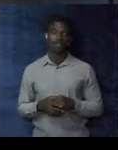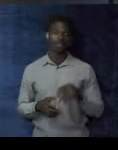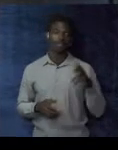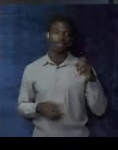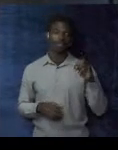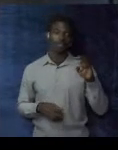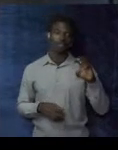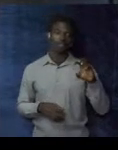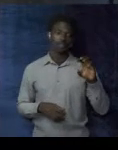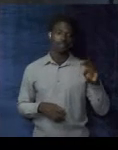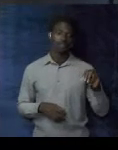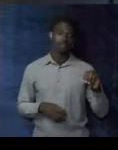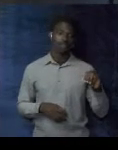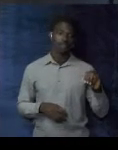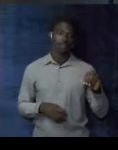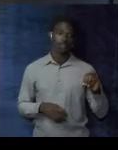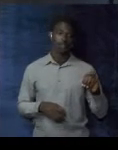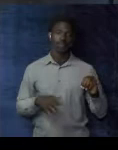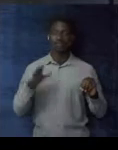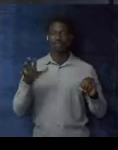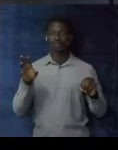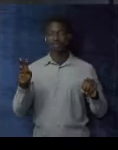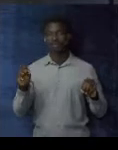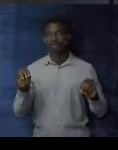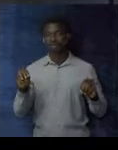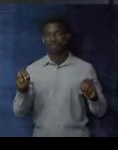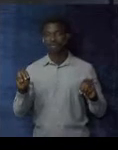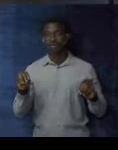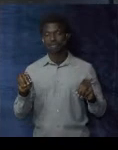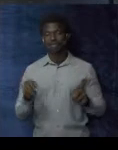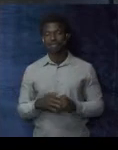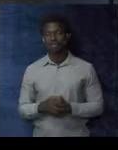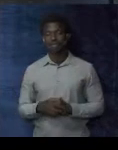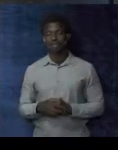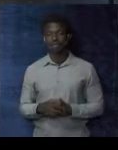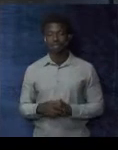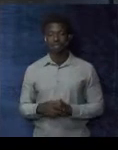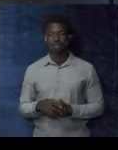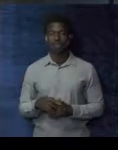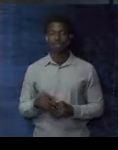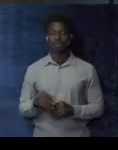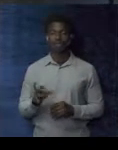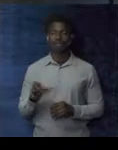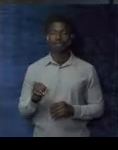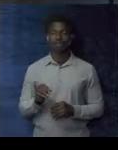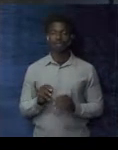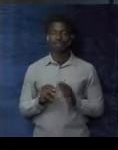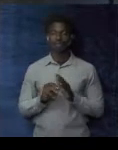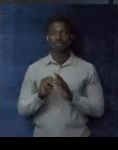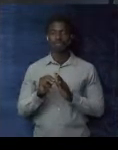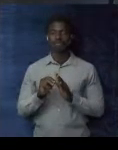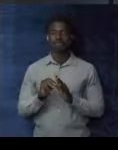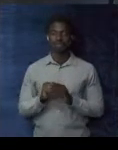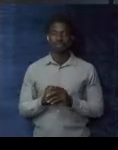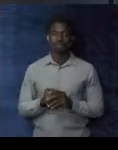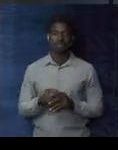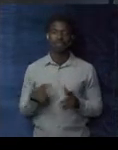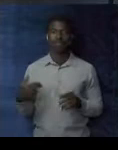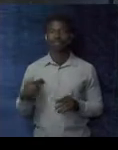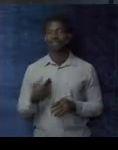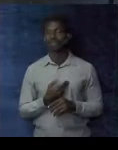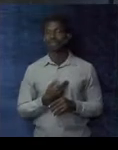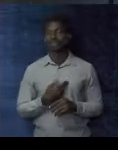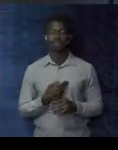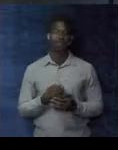meter, 30 centimeters, 5 meters, 50 meters. Alright, you know